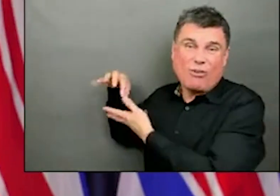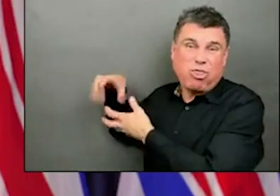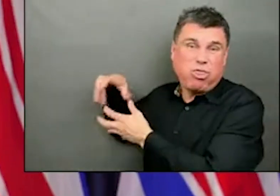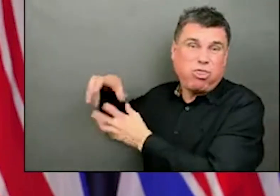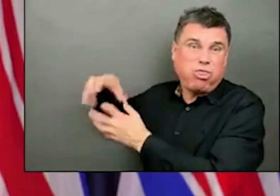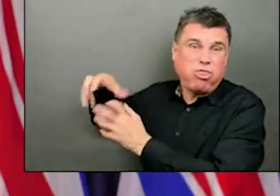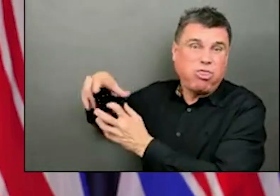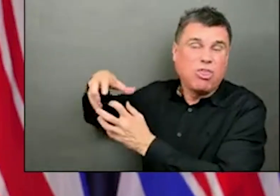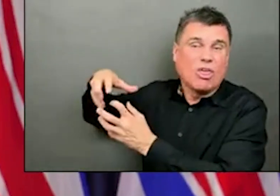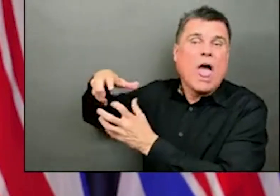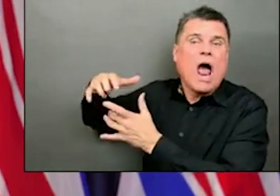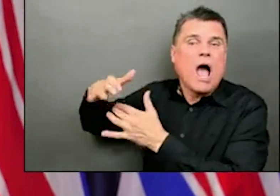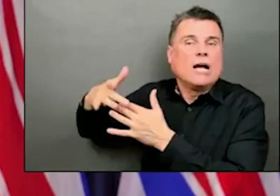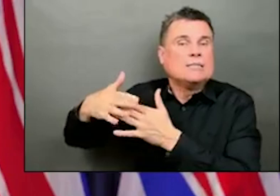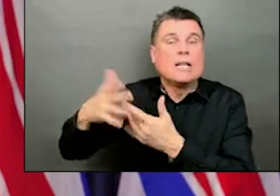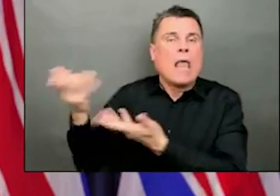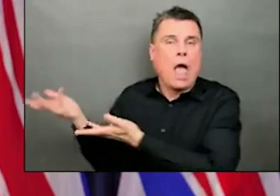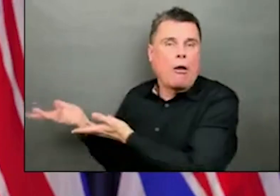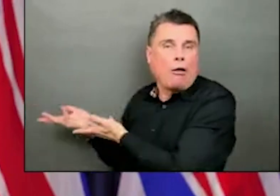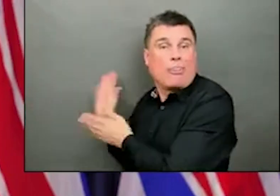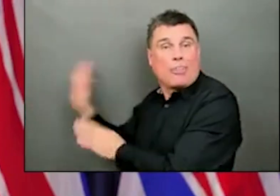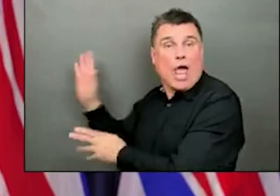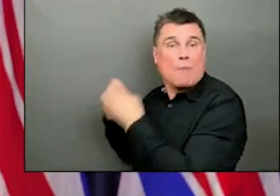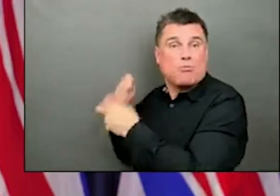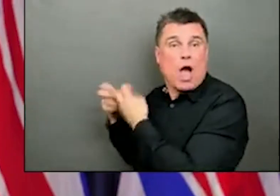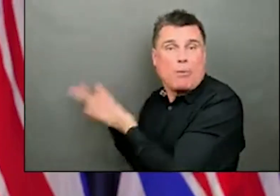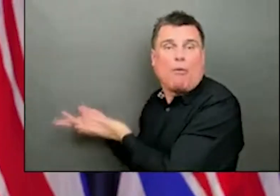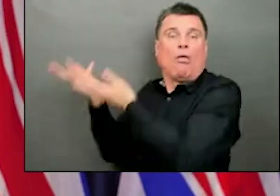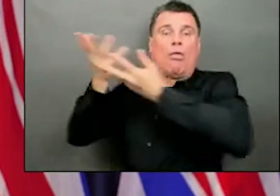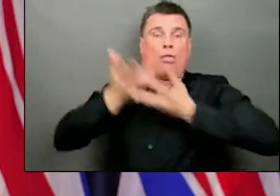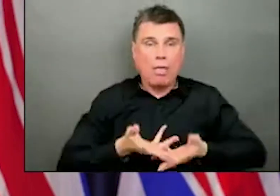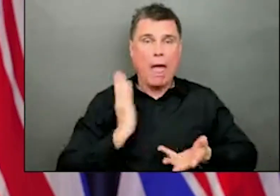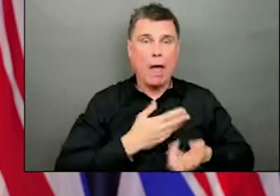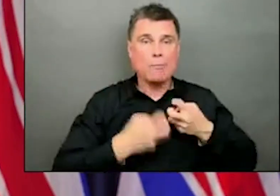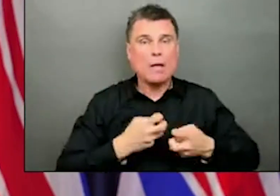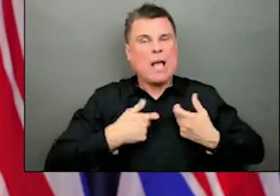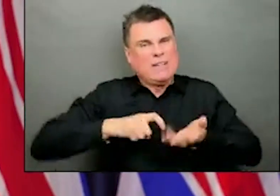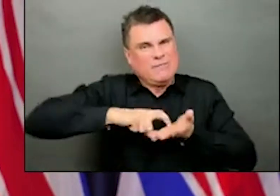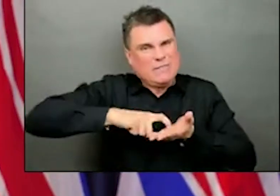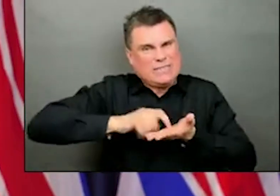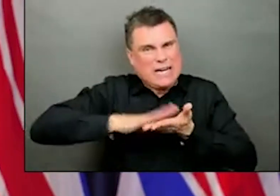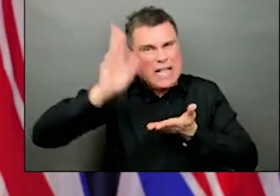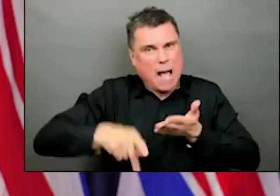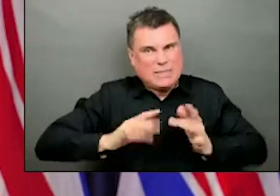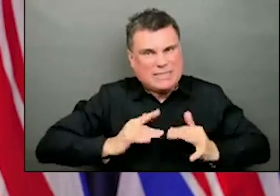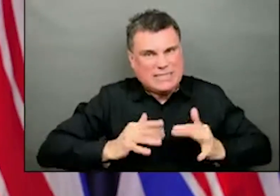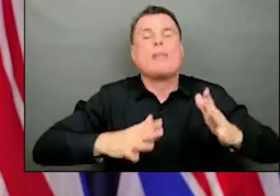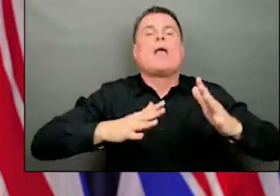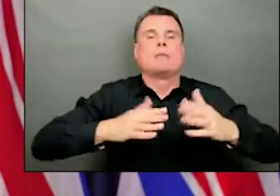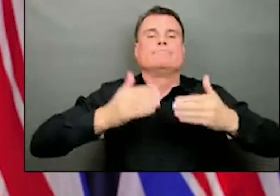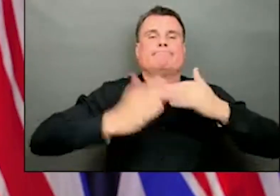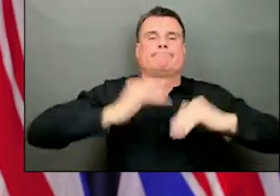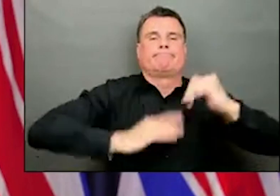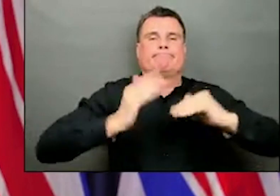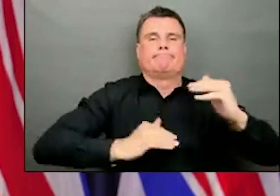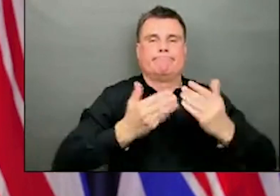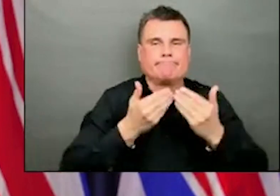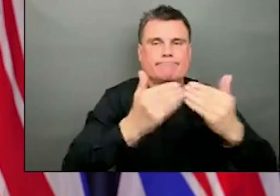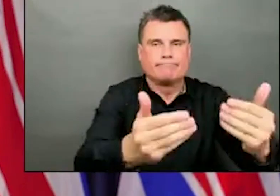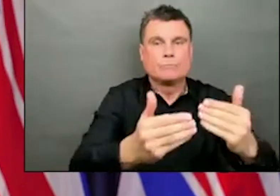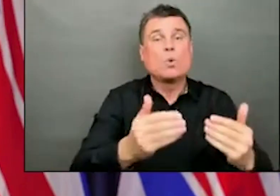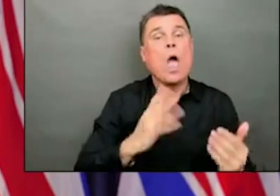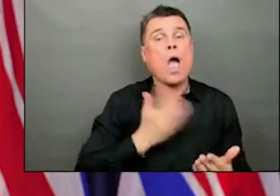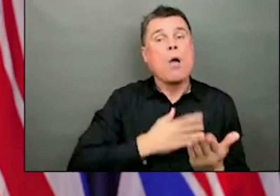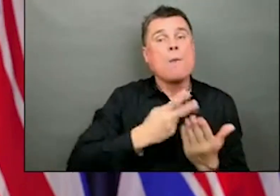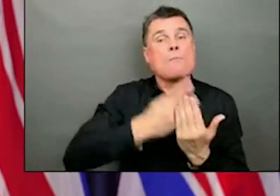agree, we need to get this completed to benefit not this generation, but future generations. This asset is not